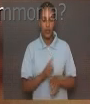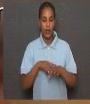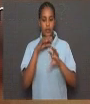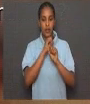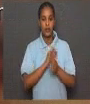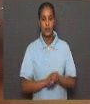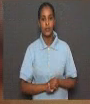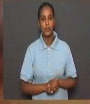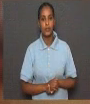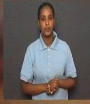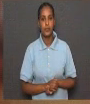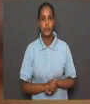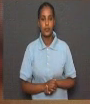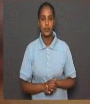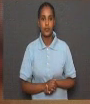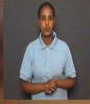Time's up.